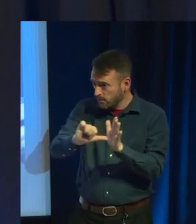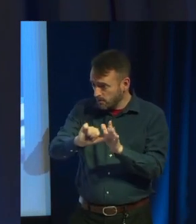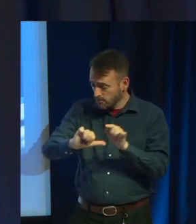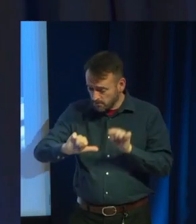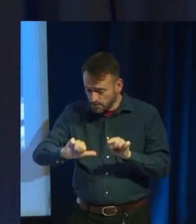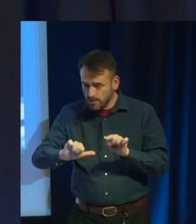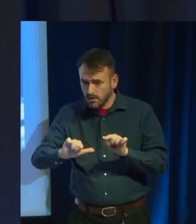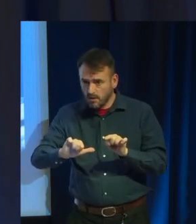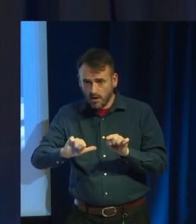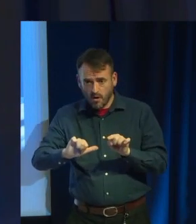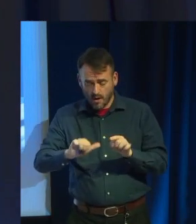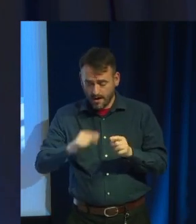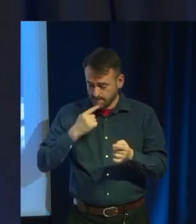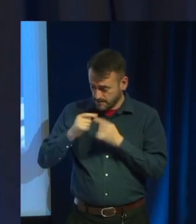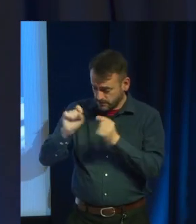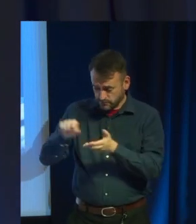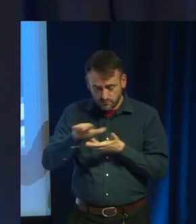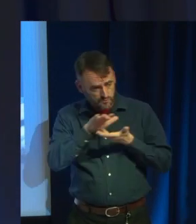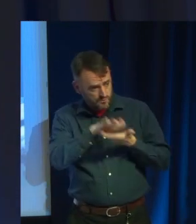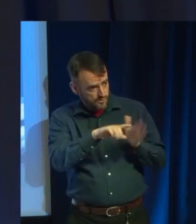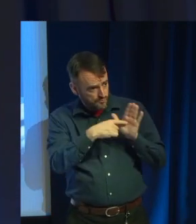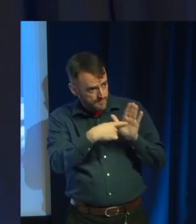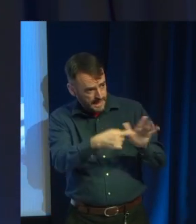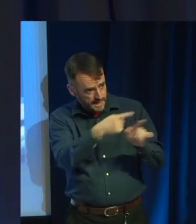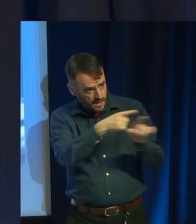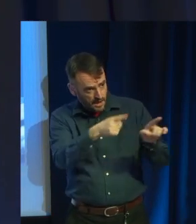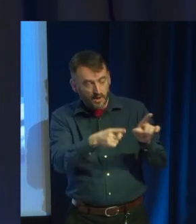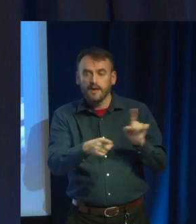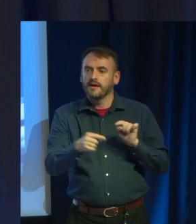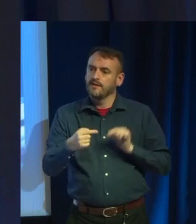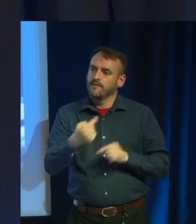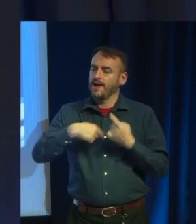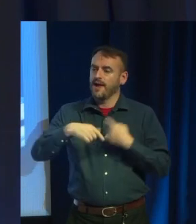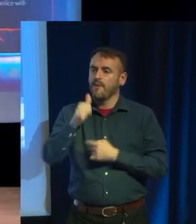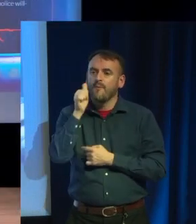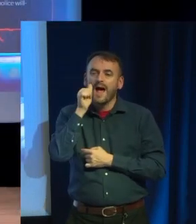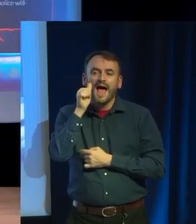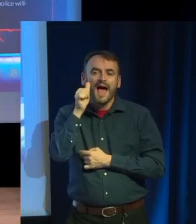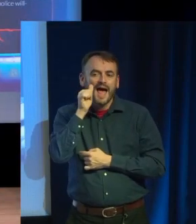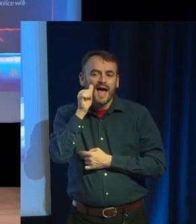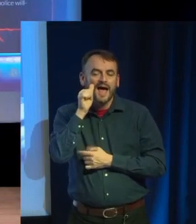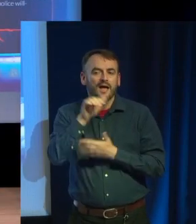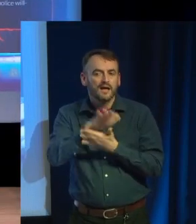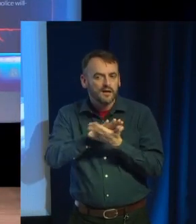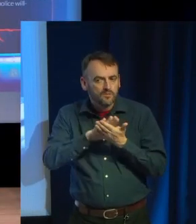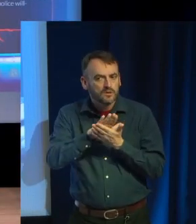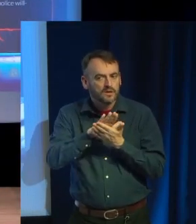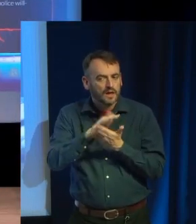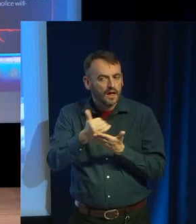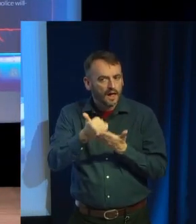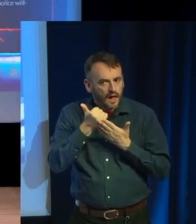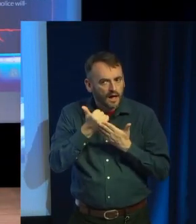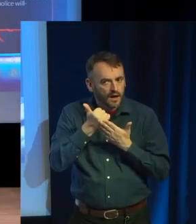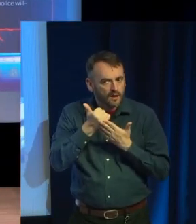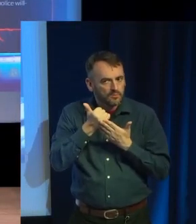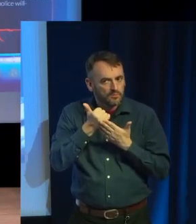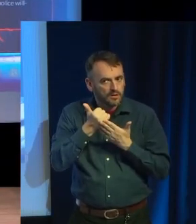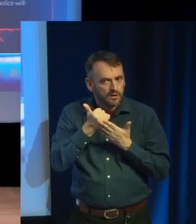others and how they would see this will help you to make it slightly easier.